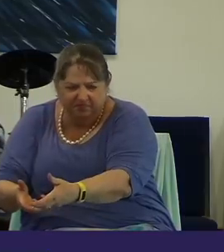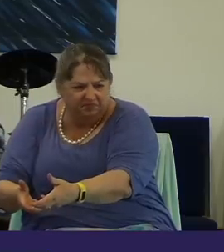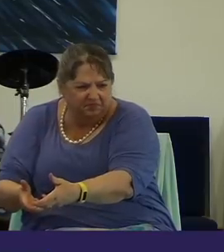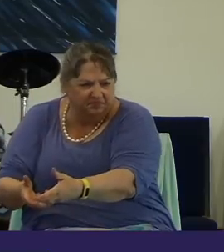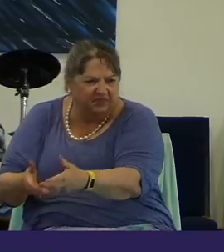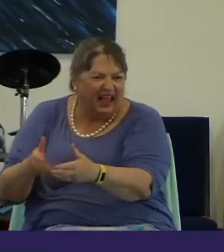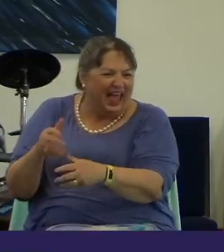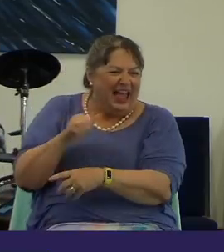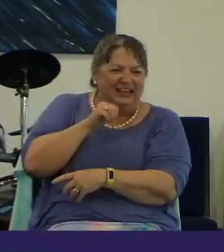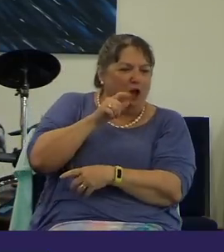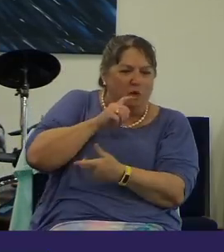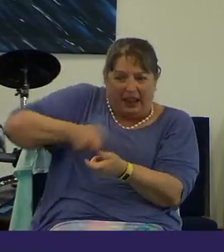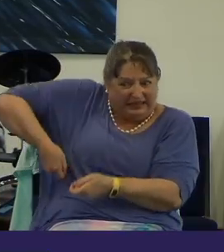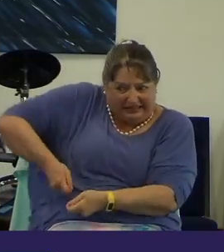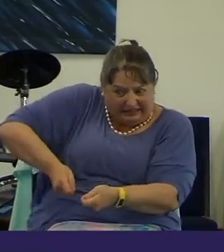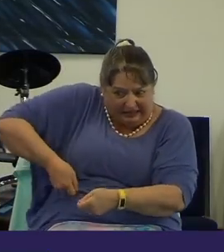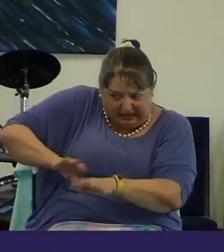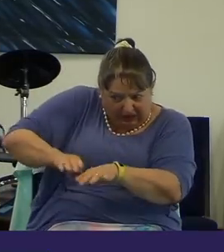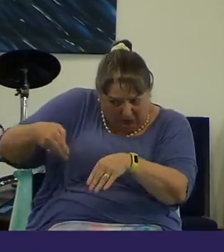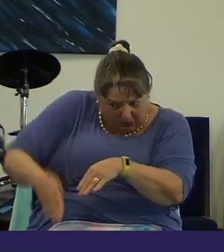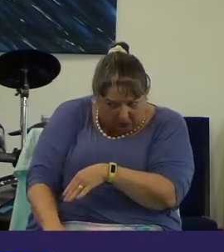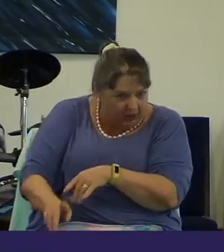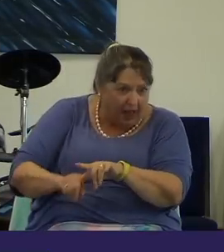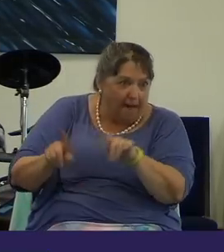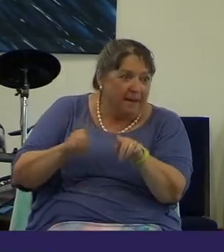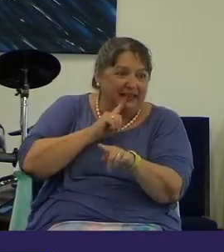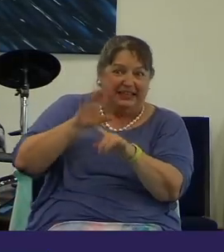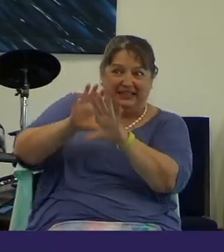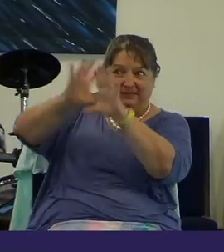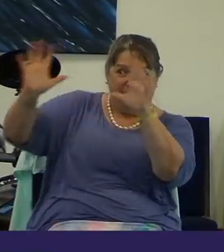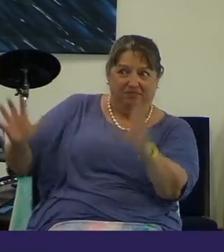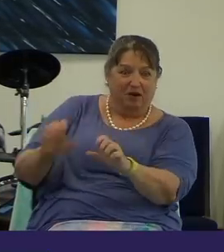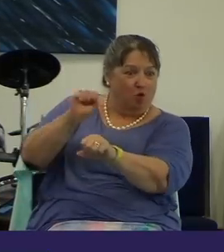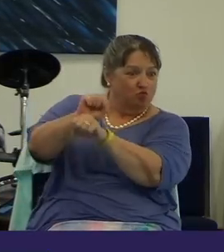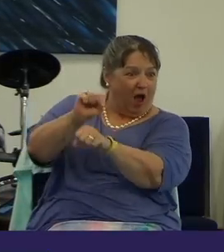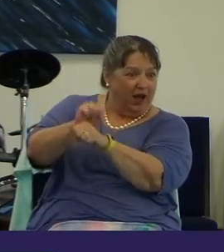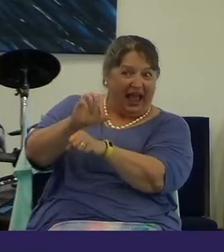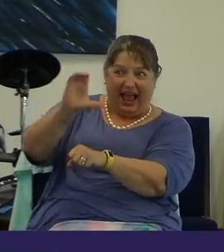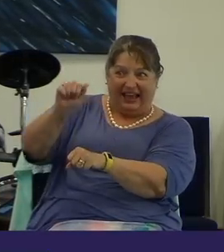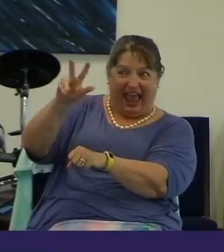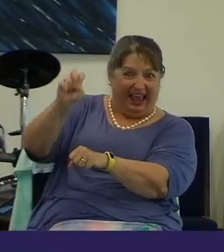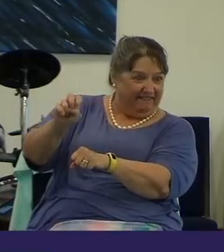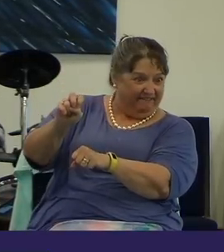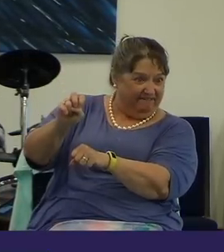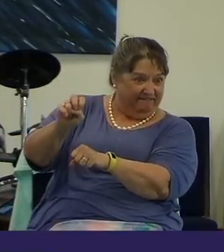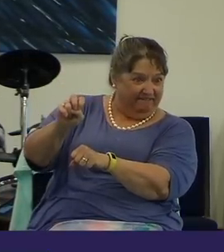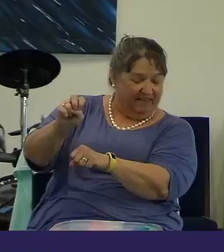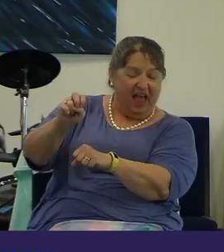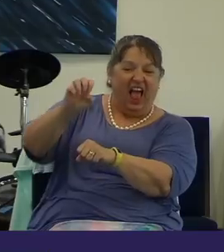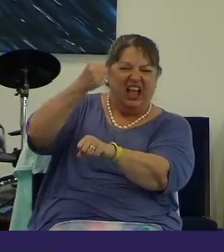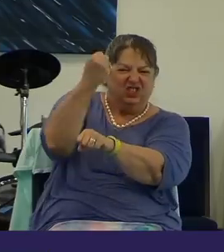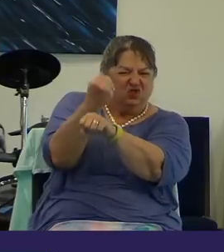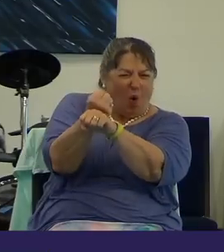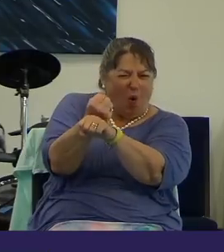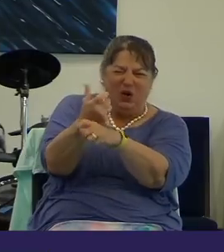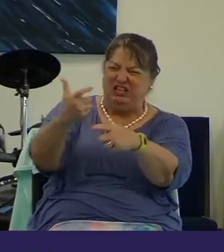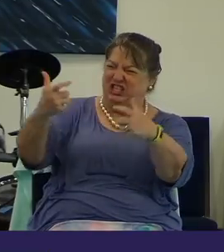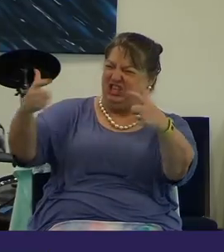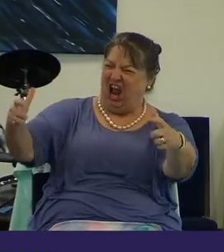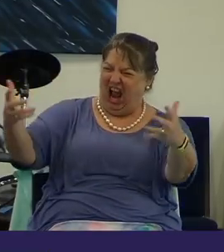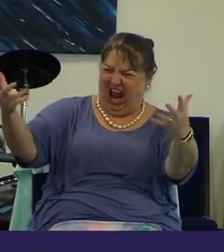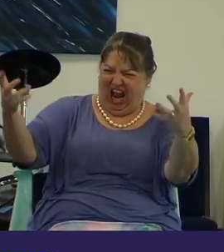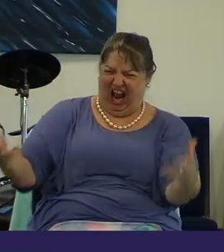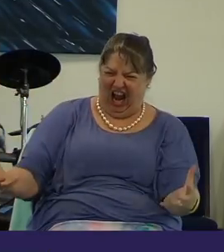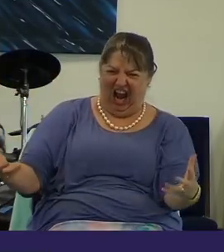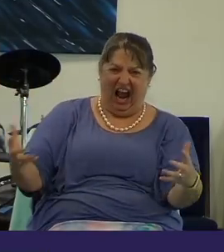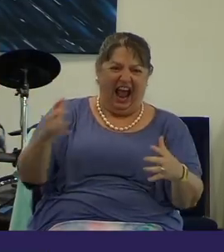roll these stones into the groove of the entrance. These stones, we're told, weighed, they were eight